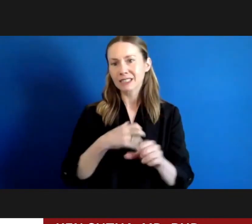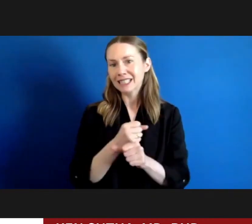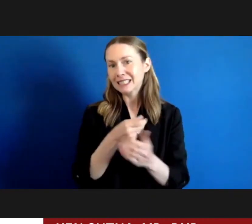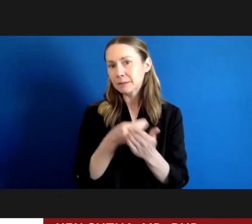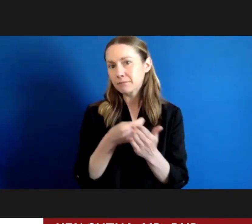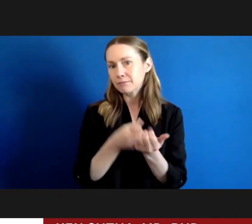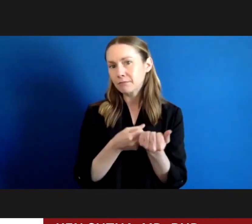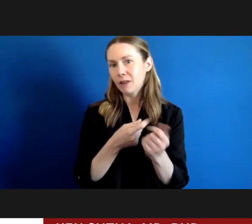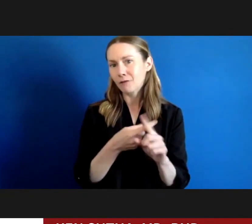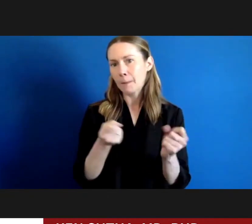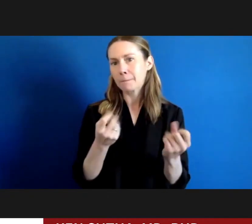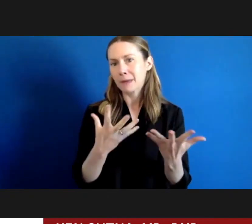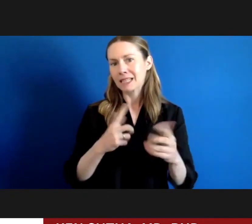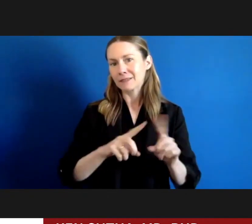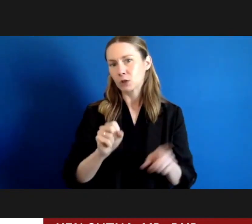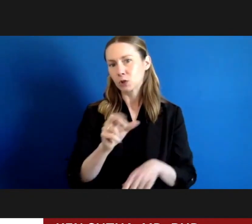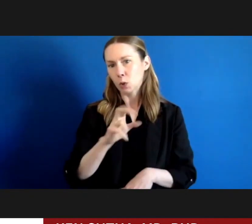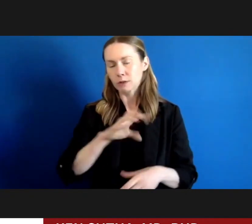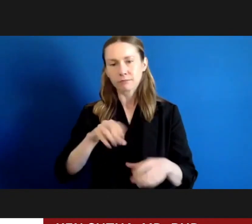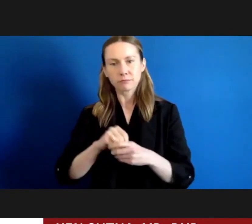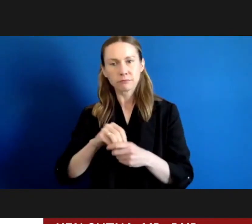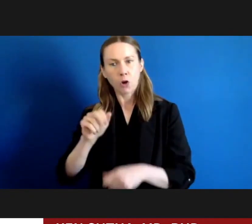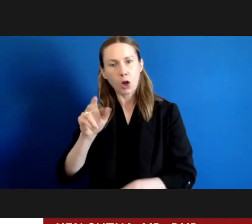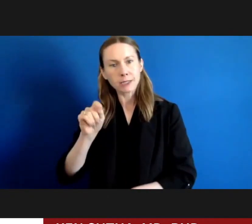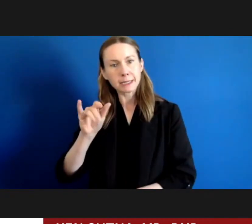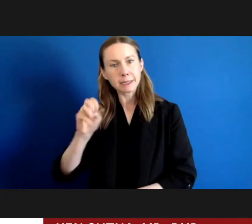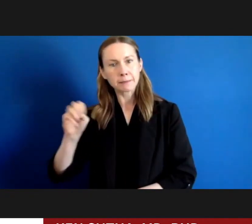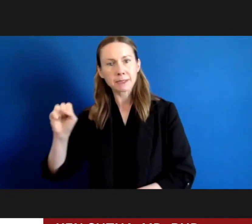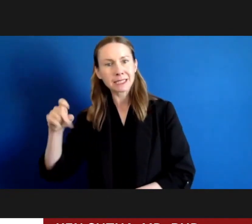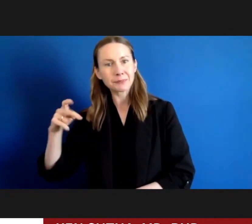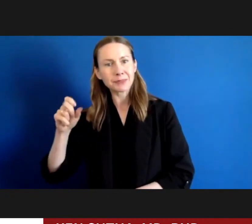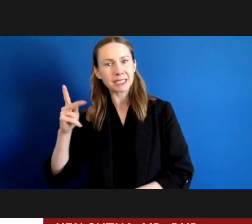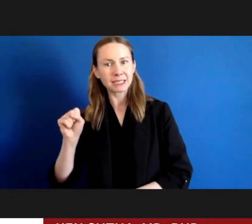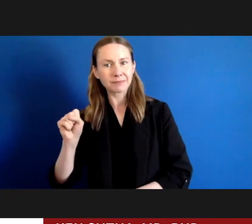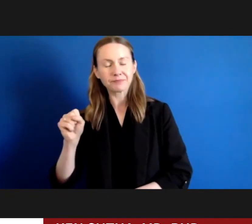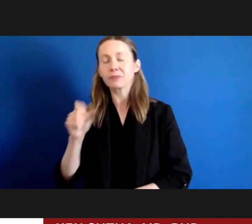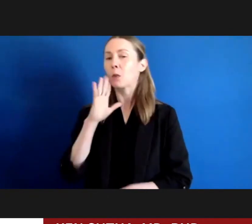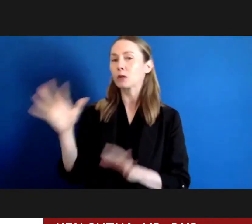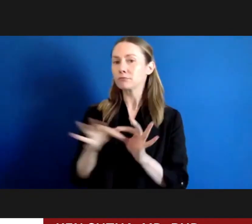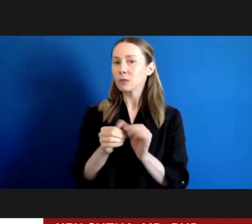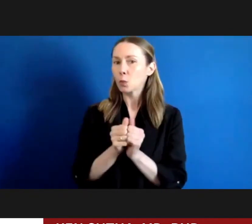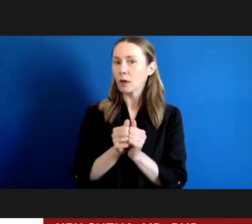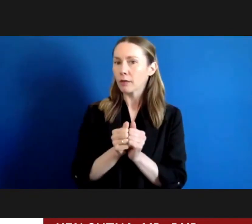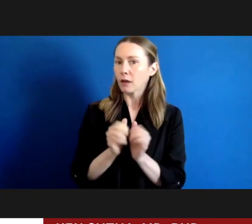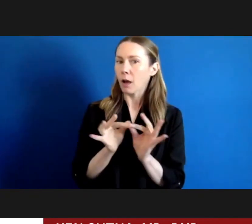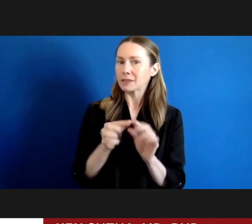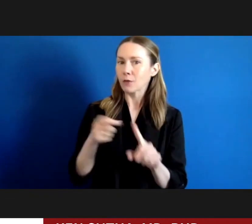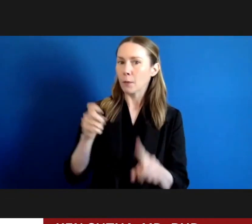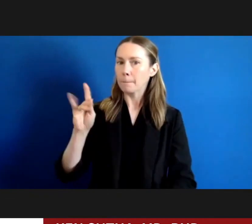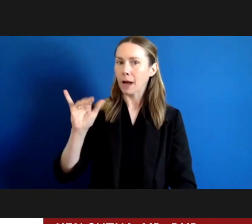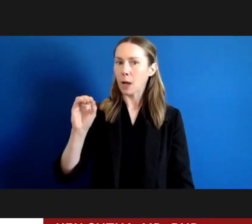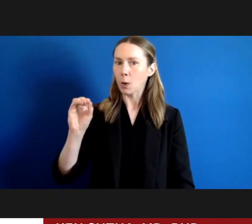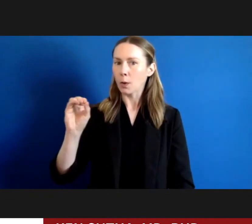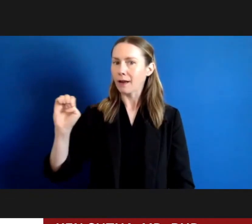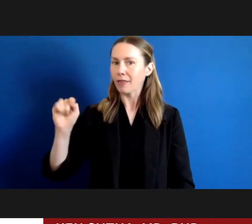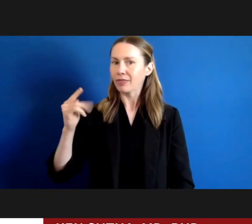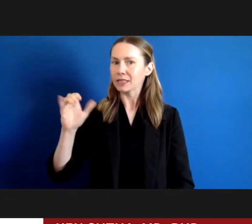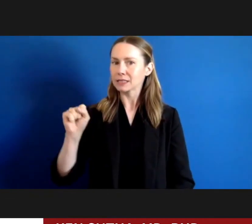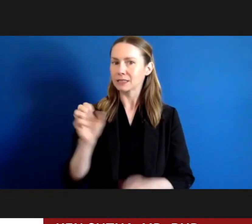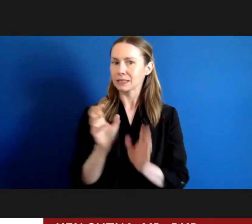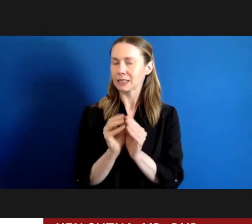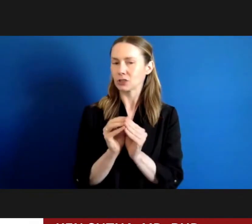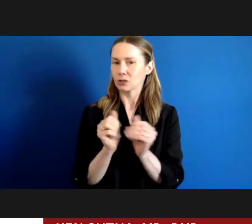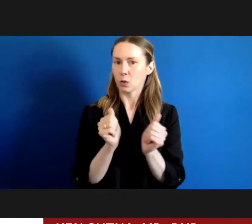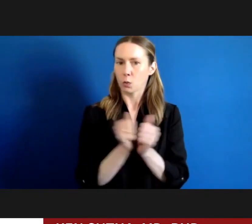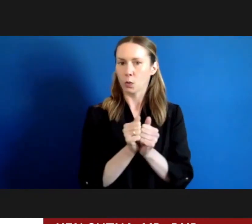Autism Speaks. I'd like to take the opportunity to tie this to some comments during the bioethics sessions with Drs. Holly